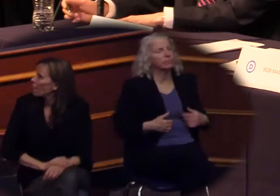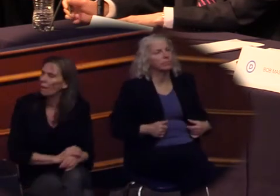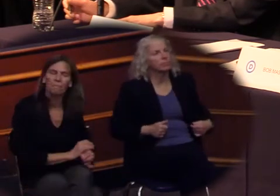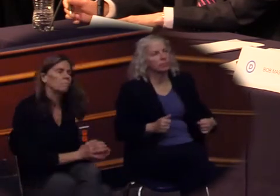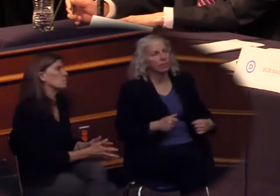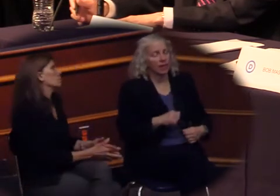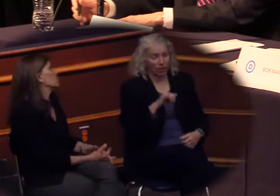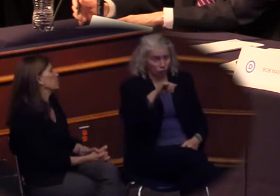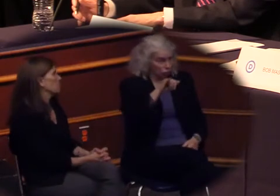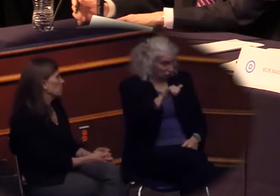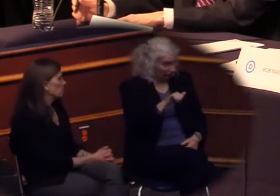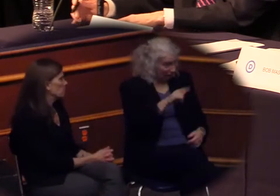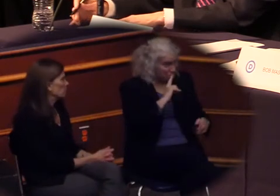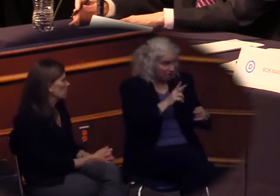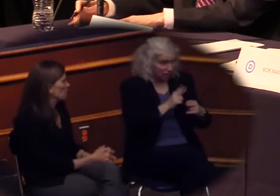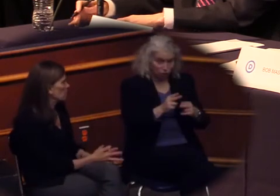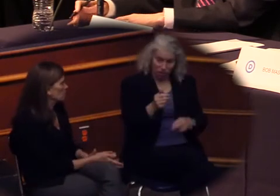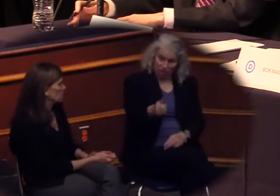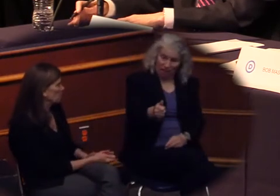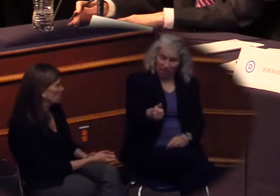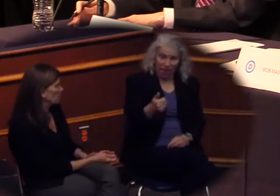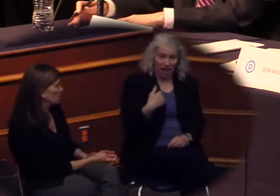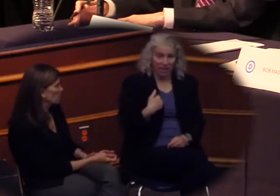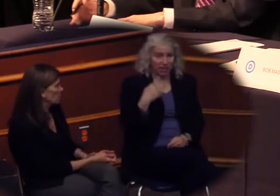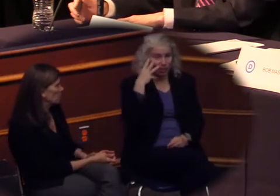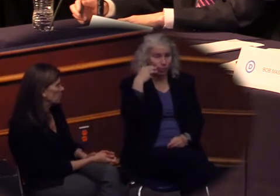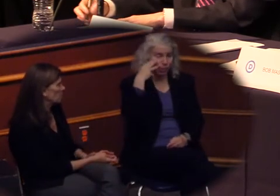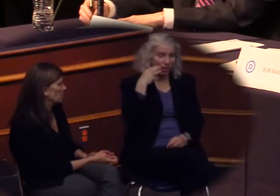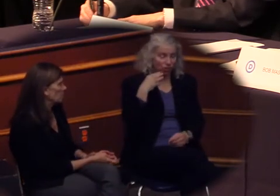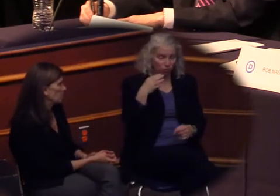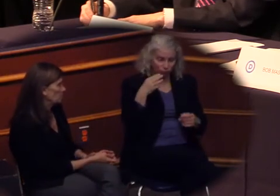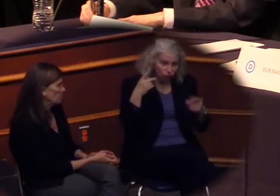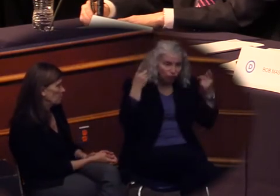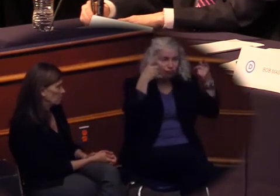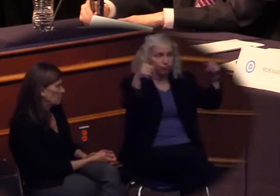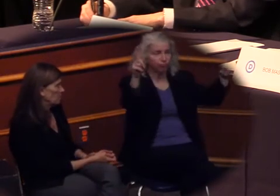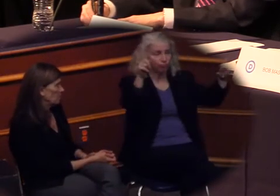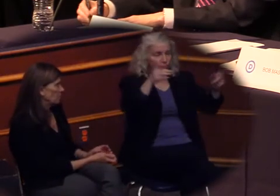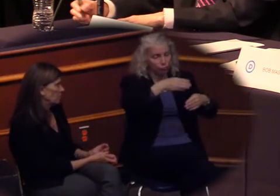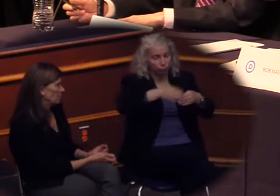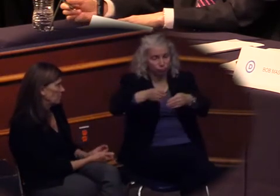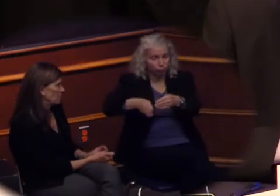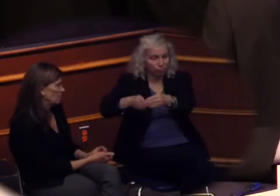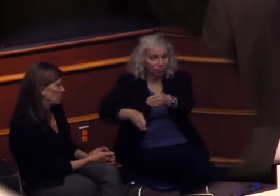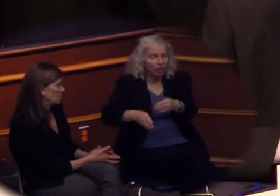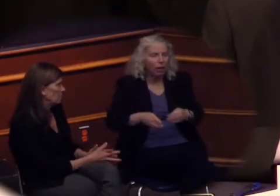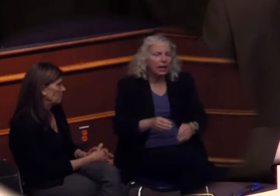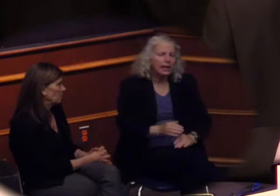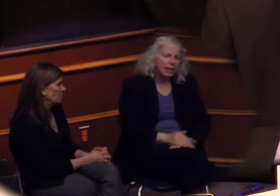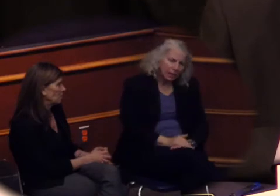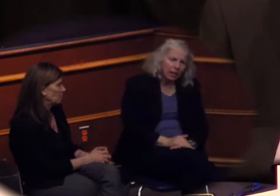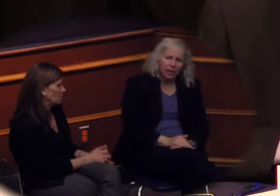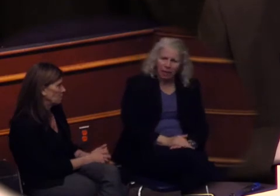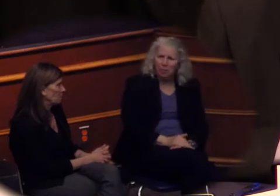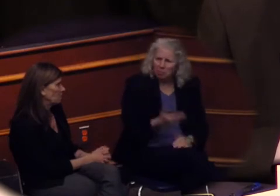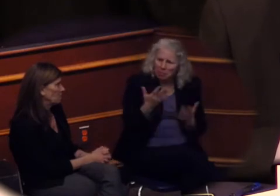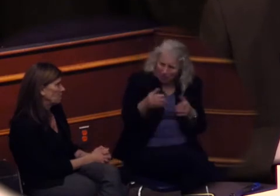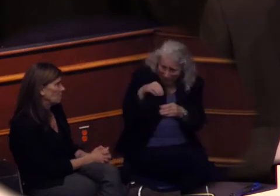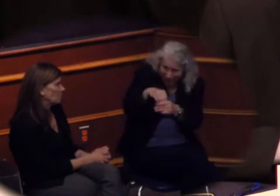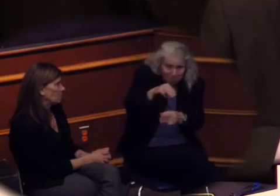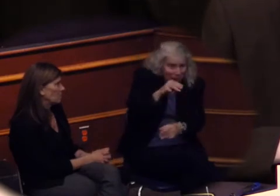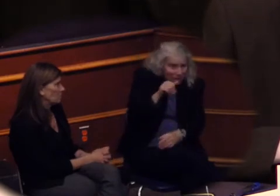Jay said that he's the one with experience at getting big things done. That may be true inside